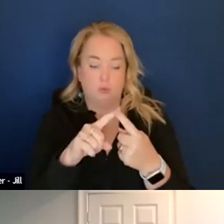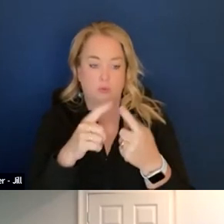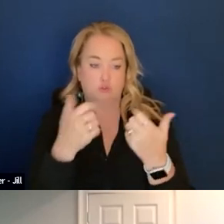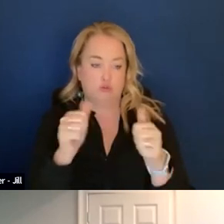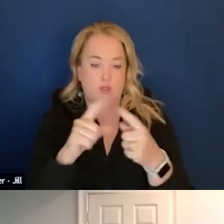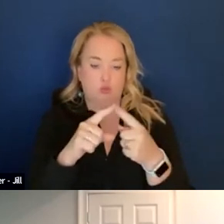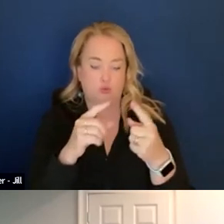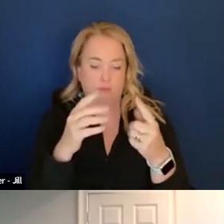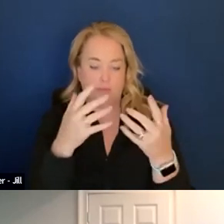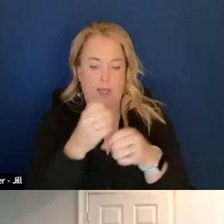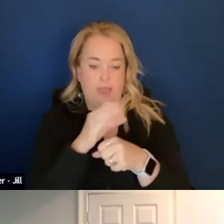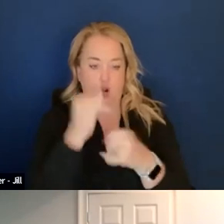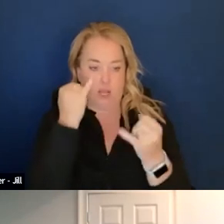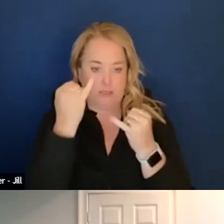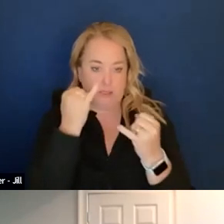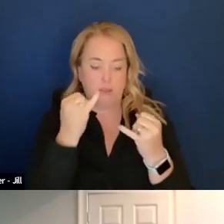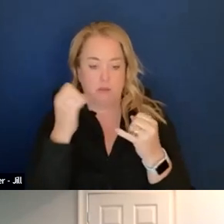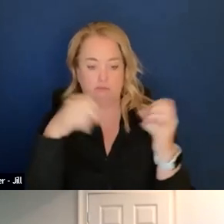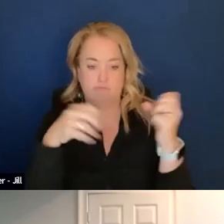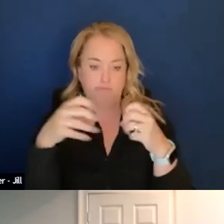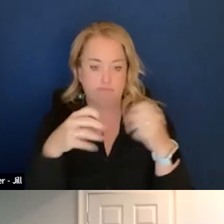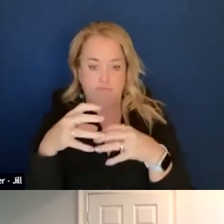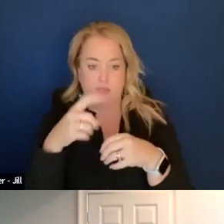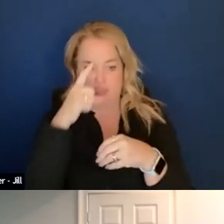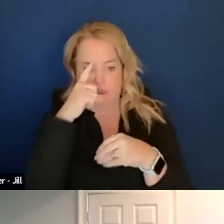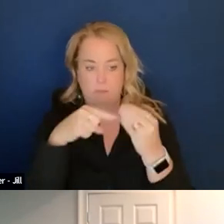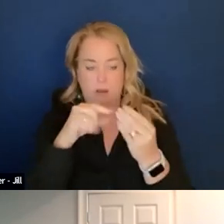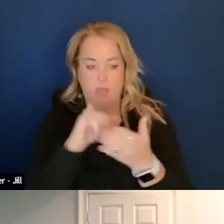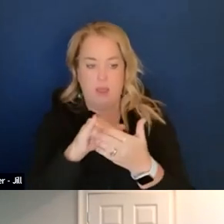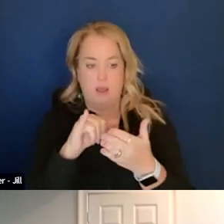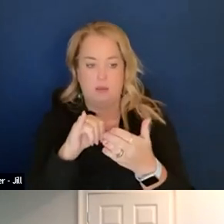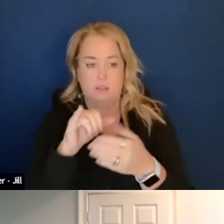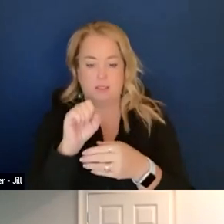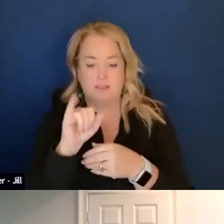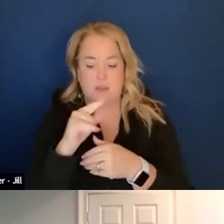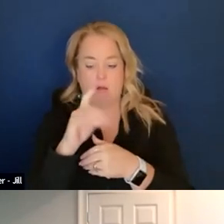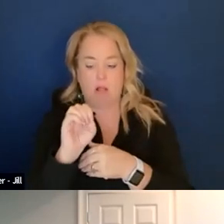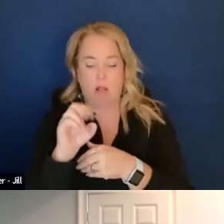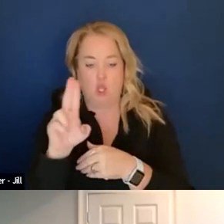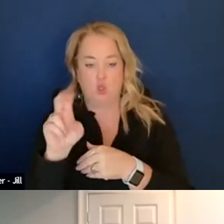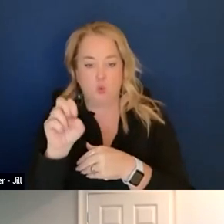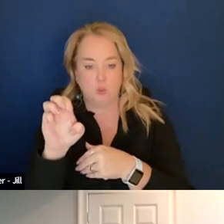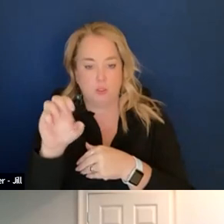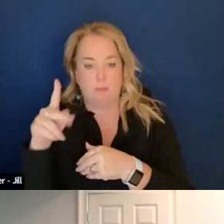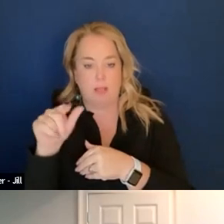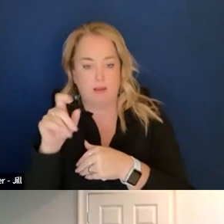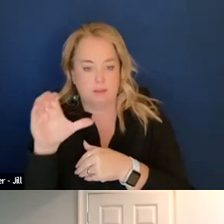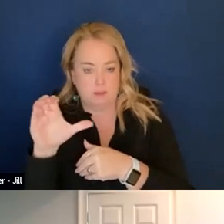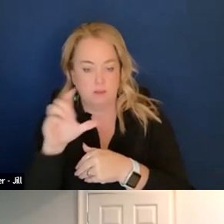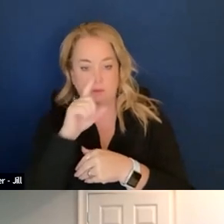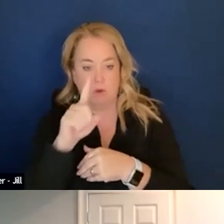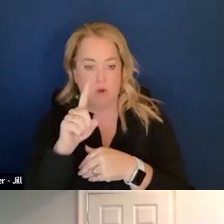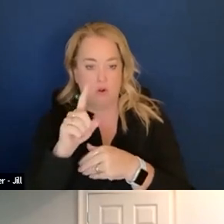addition to other ideas, as Jenny says. So they think of it like the single-use plastics was a really good formula where you had different